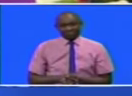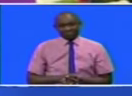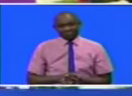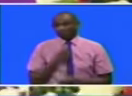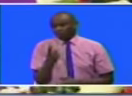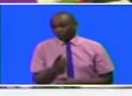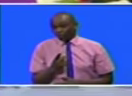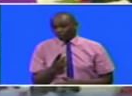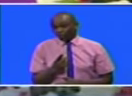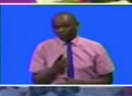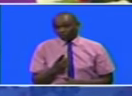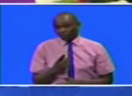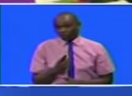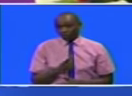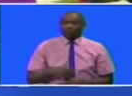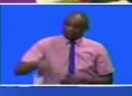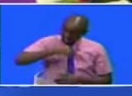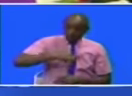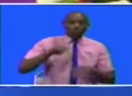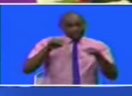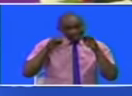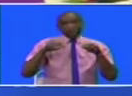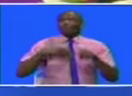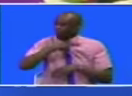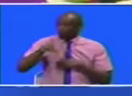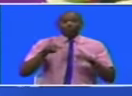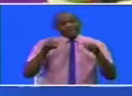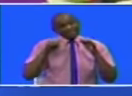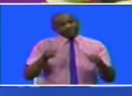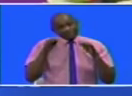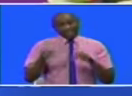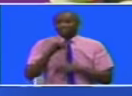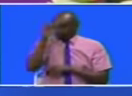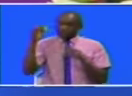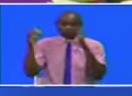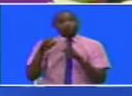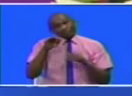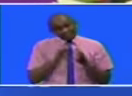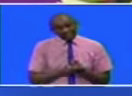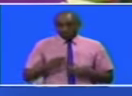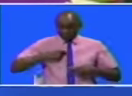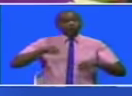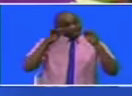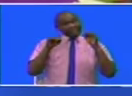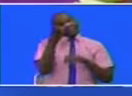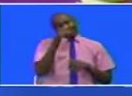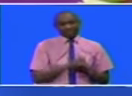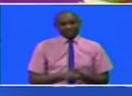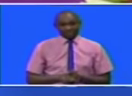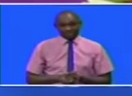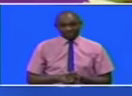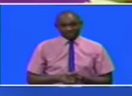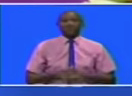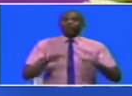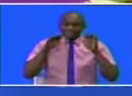So, we are all waiting. All these people are waiting to join Jubilee. All this. Hata mimi nangojea.